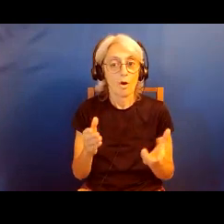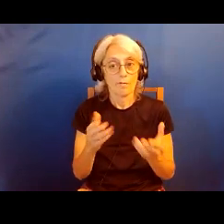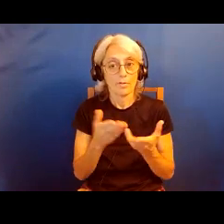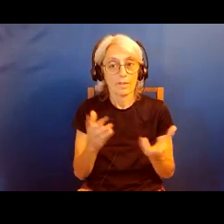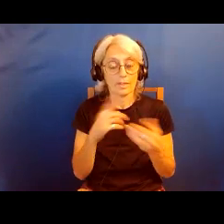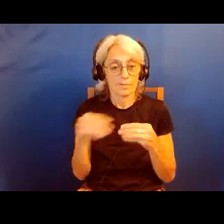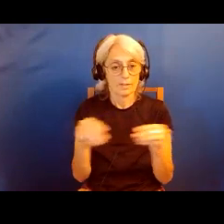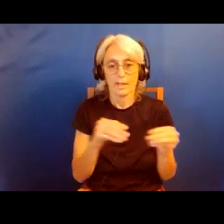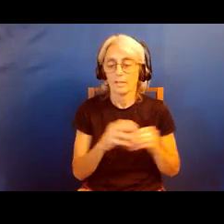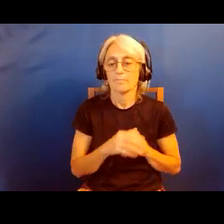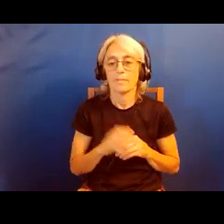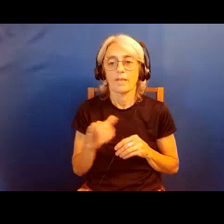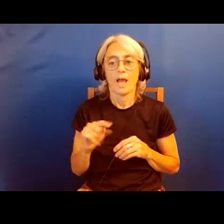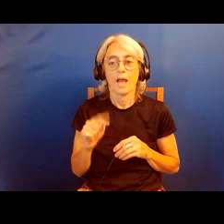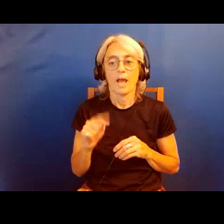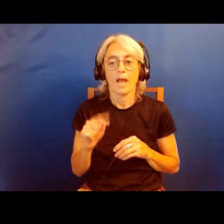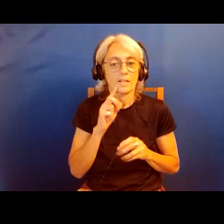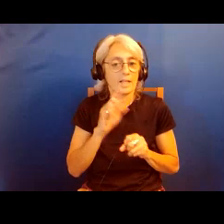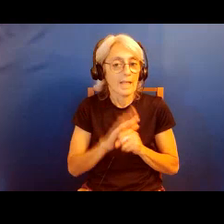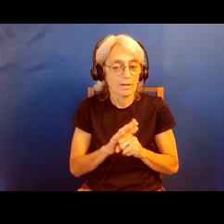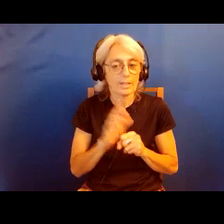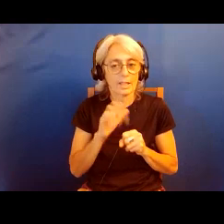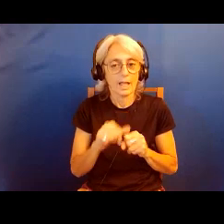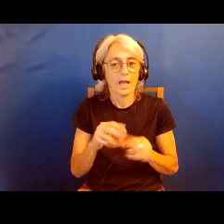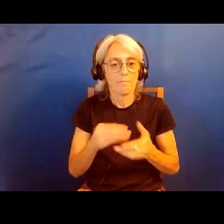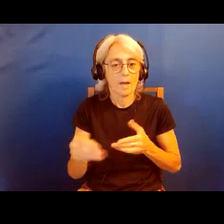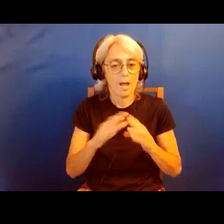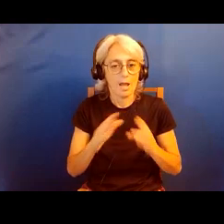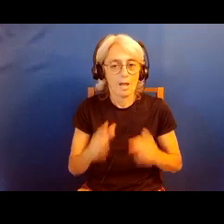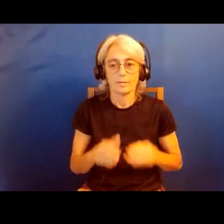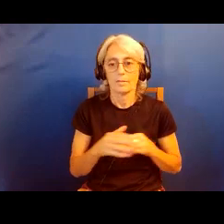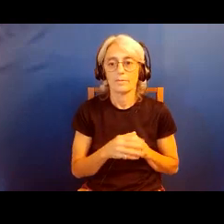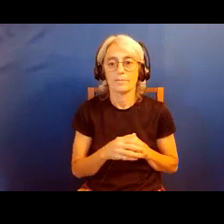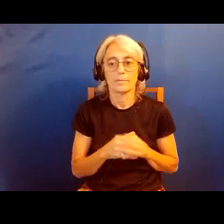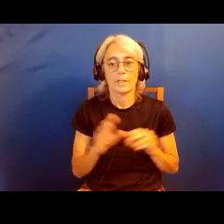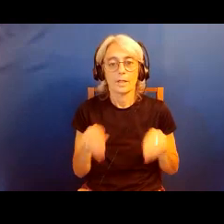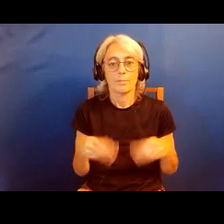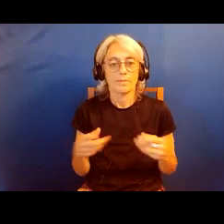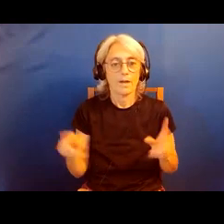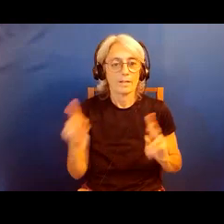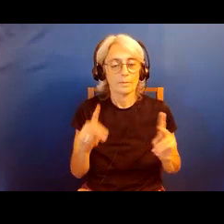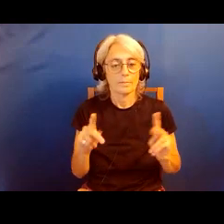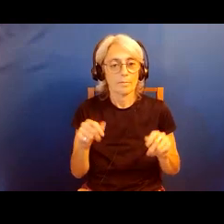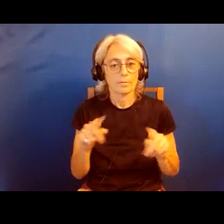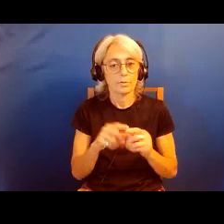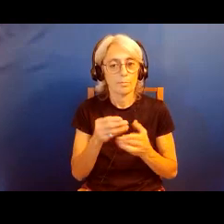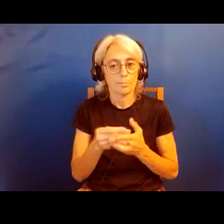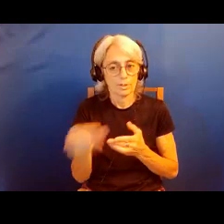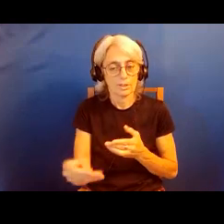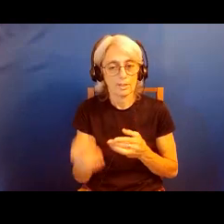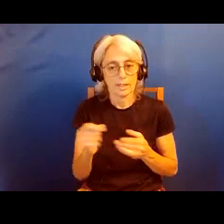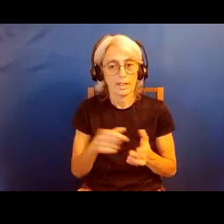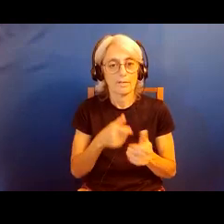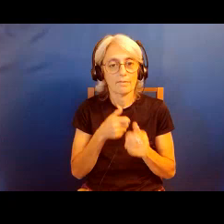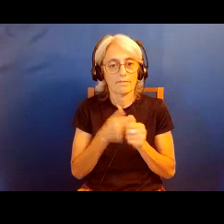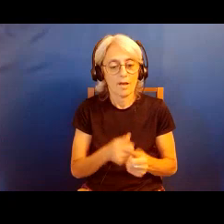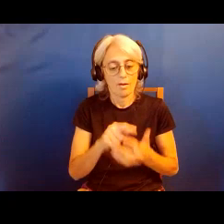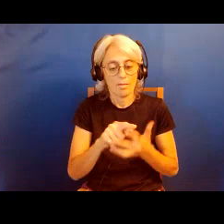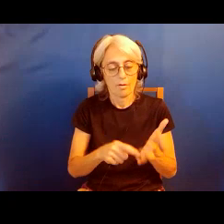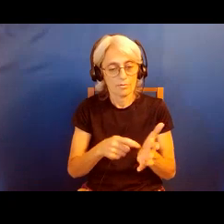does not guarantee home ownership. Rather, it provides tenants an opportunity to purchase upon meeting specific eligibility